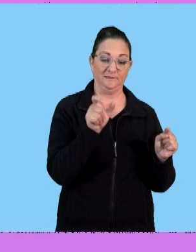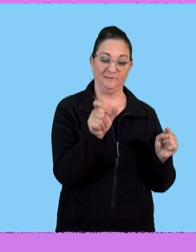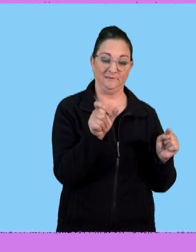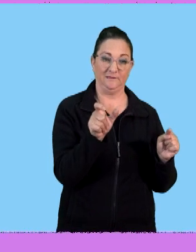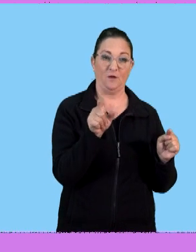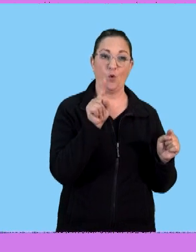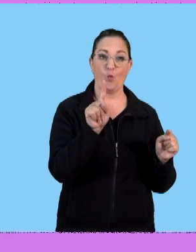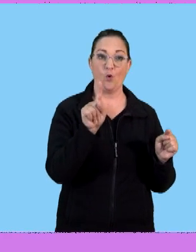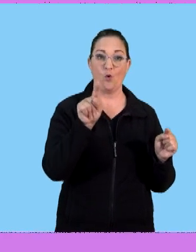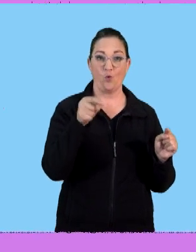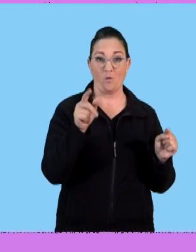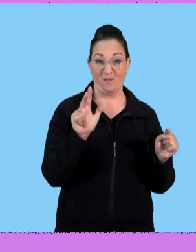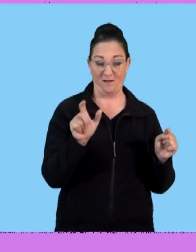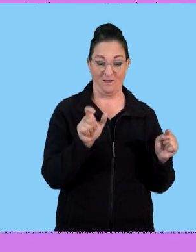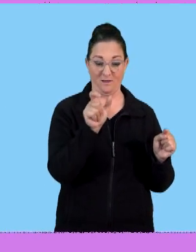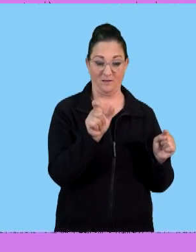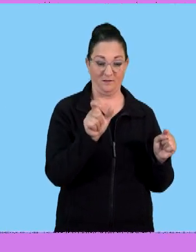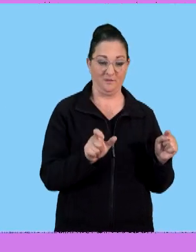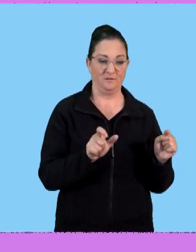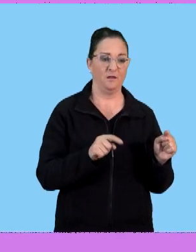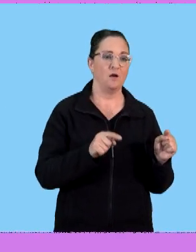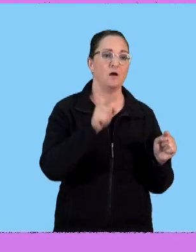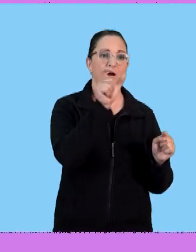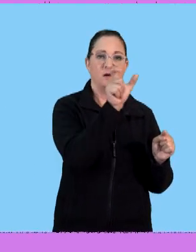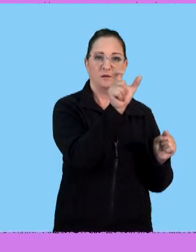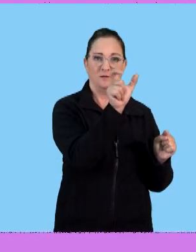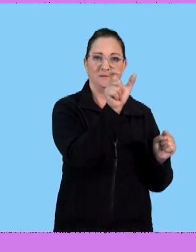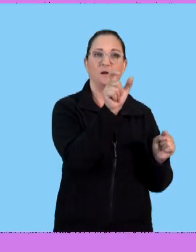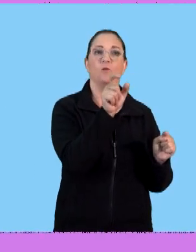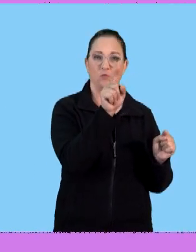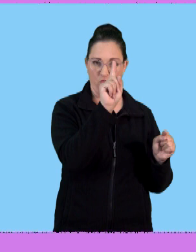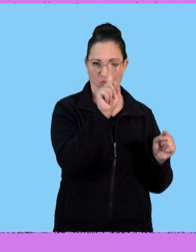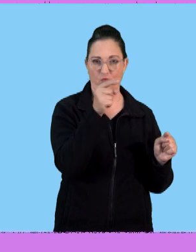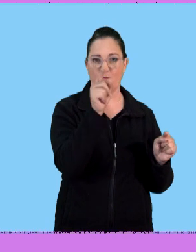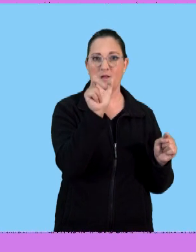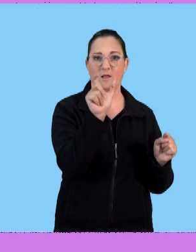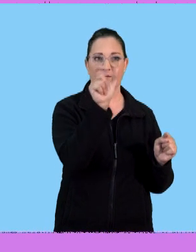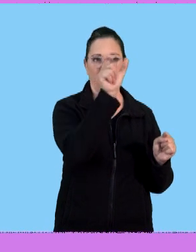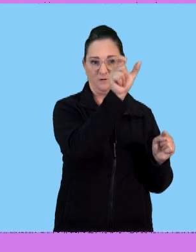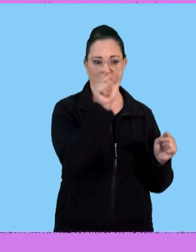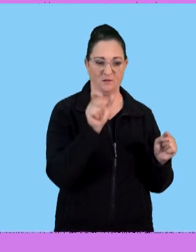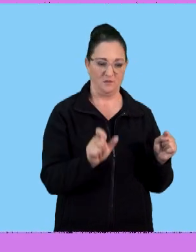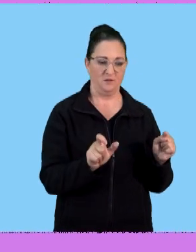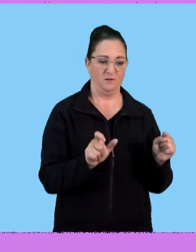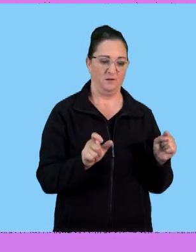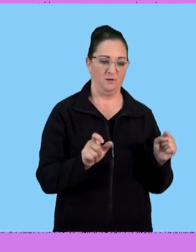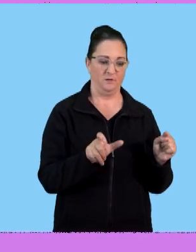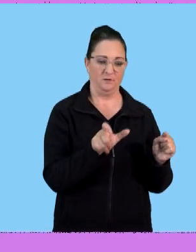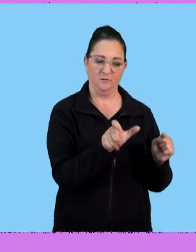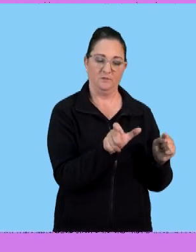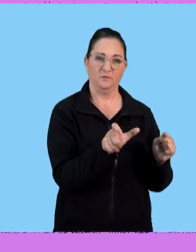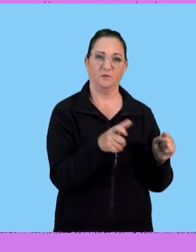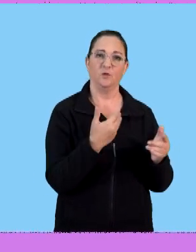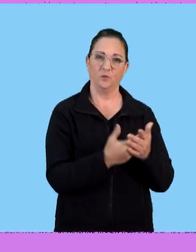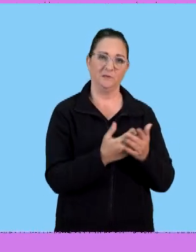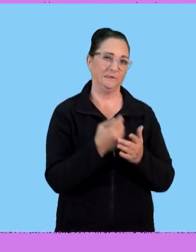basically from here to here is 1.8. Then there's another 1.8 till here. We agree, right? So to